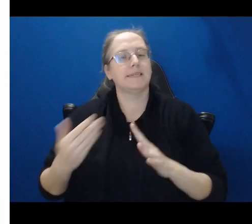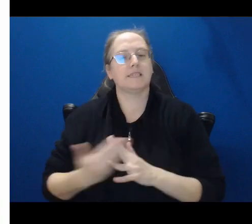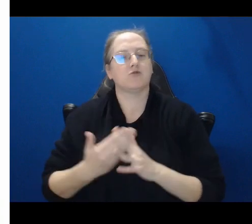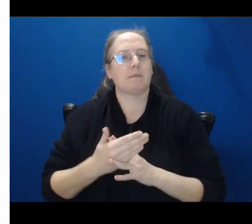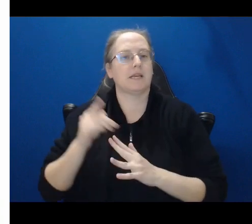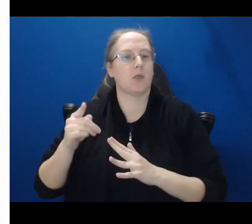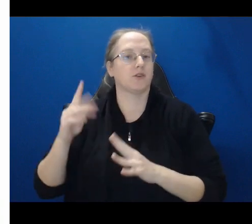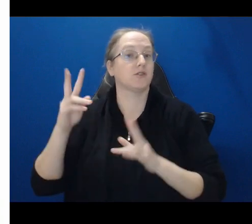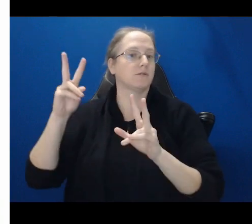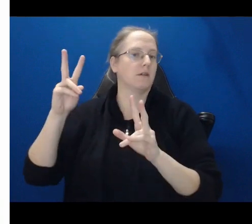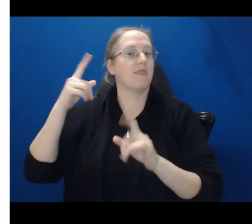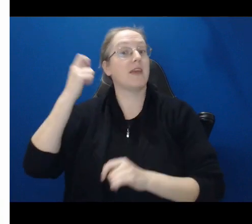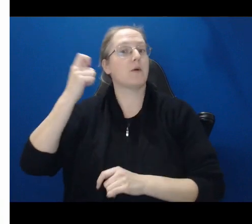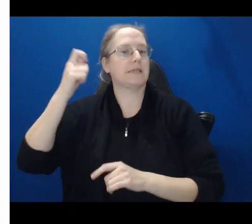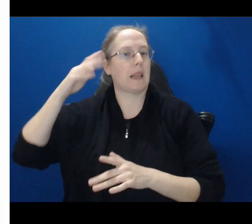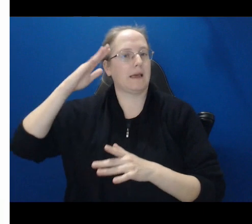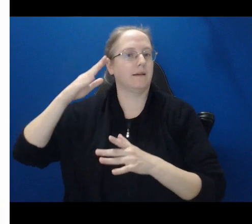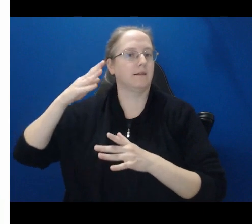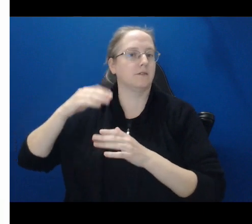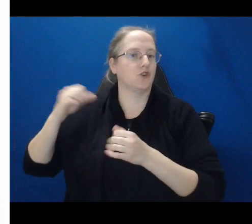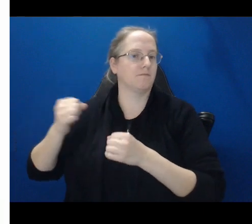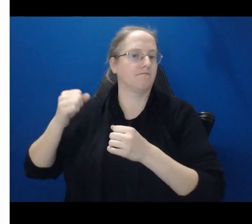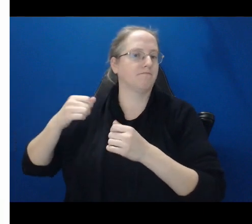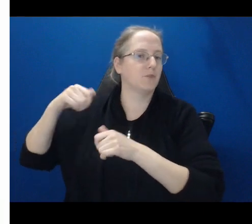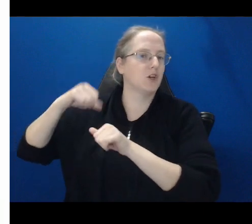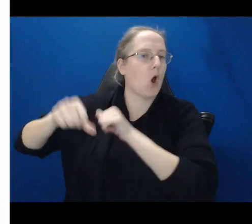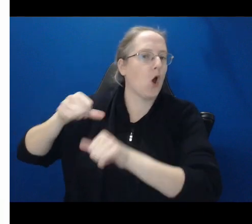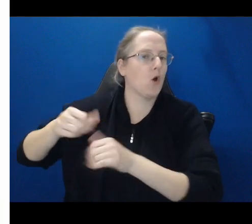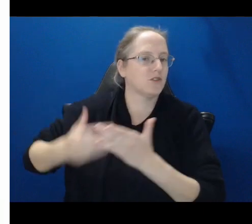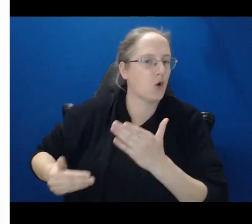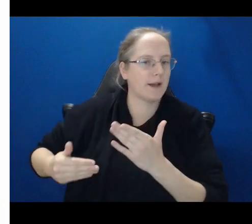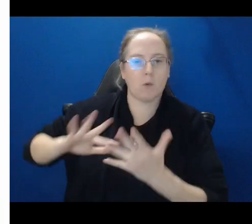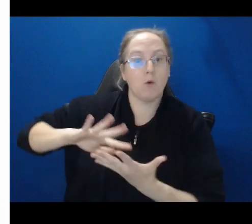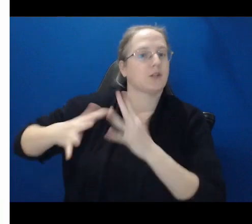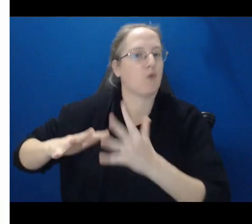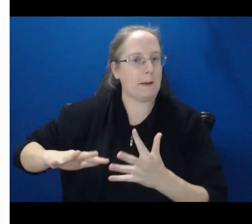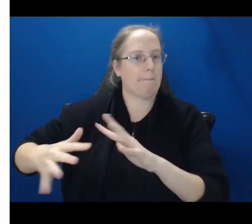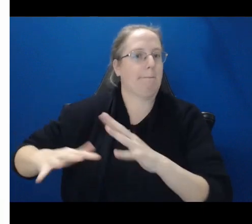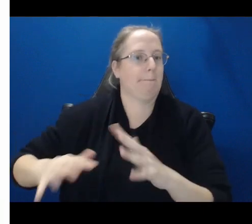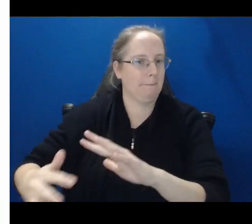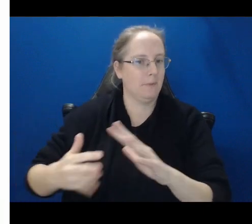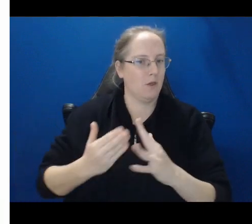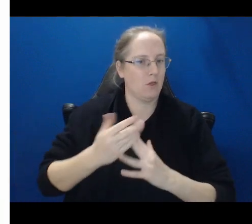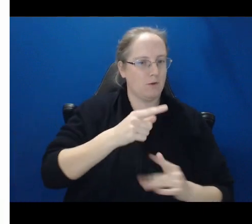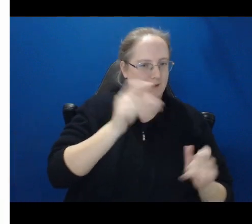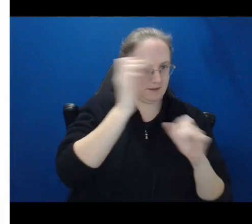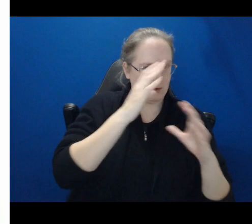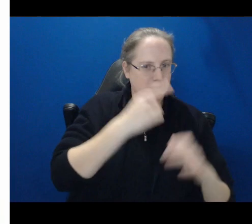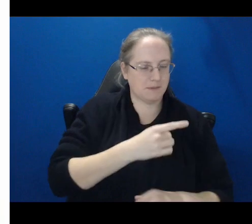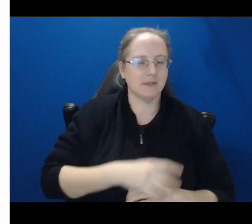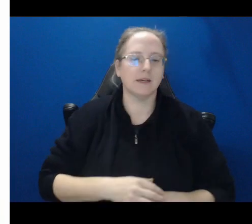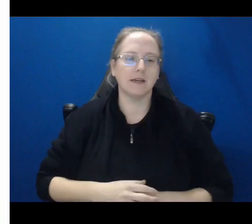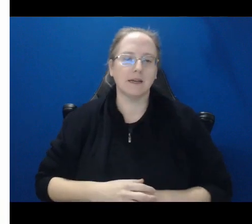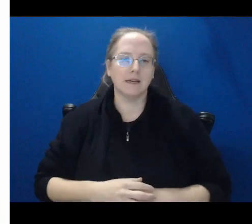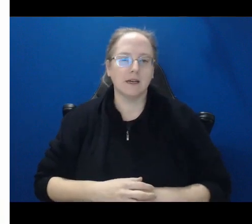coherent narratives and thinking about, we were talking earlier about this, about encouraging people to do their